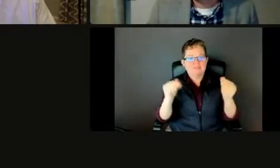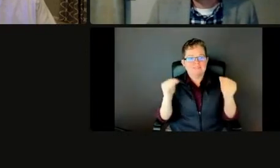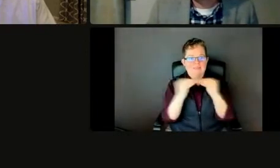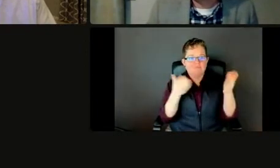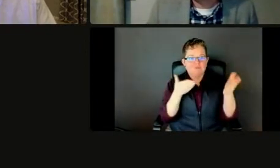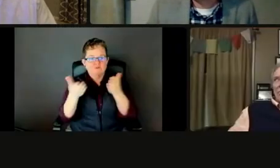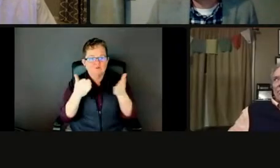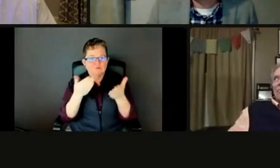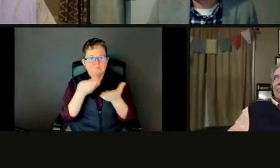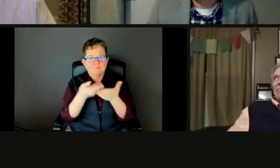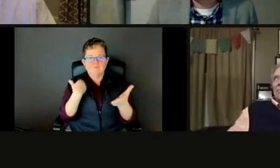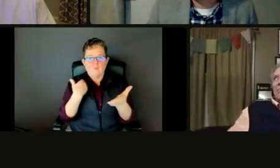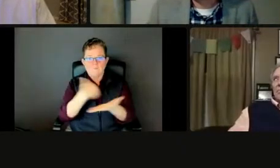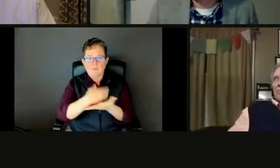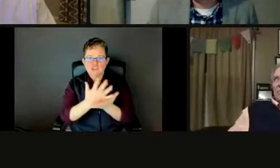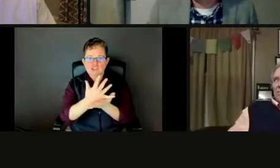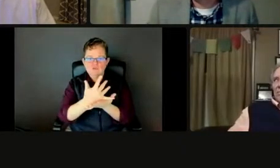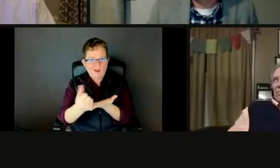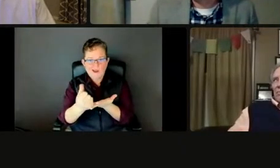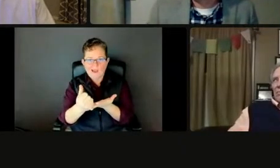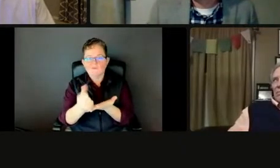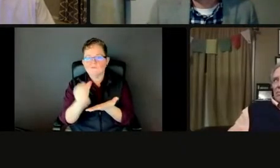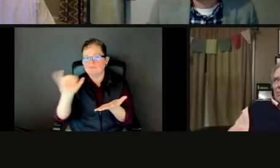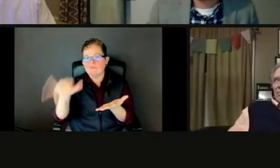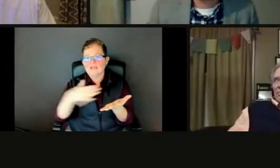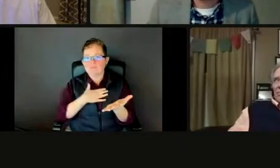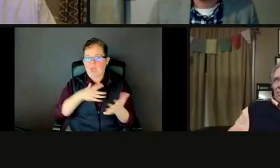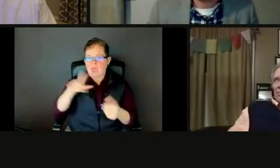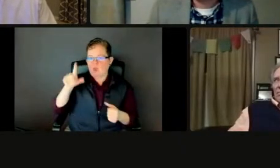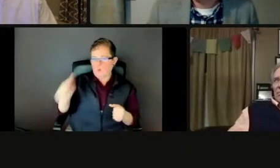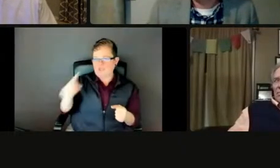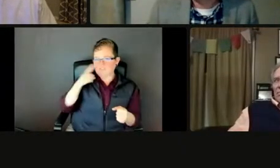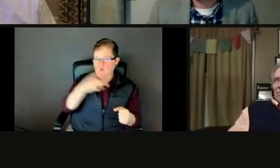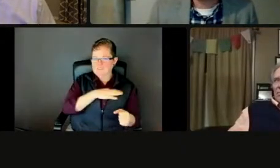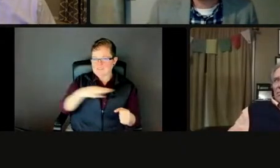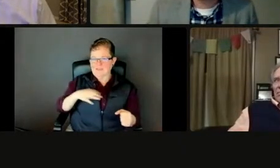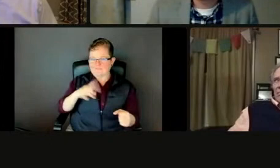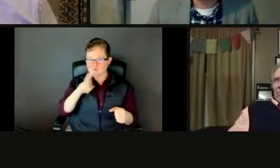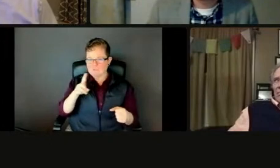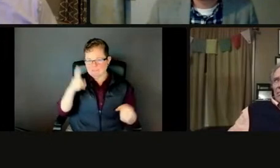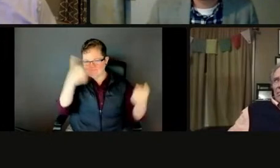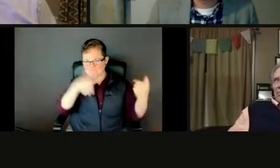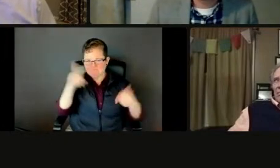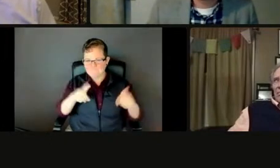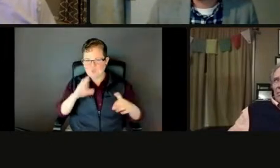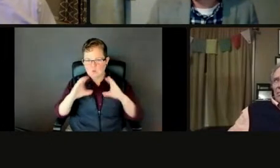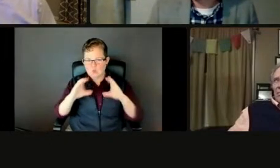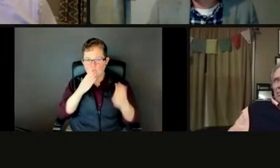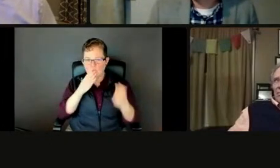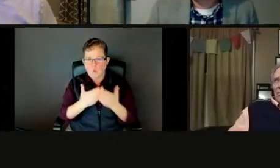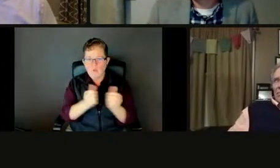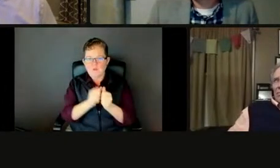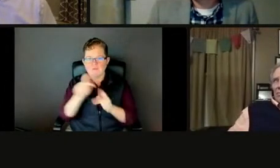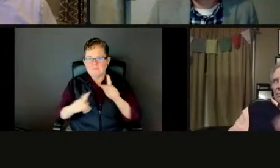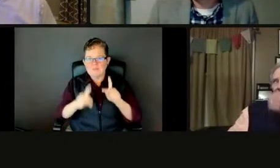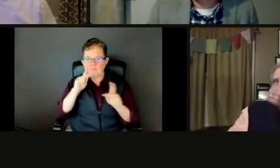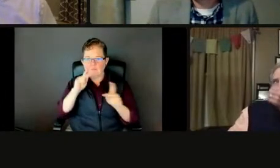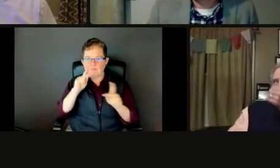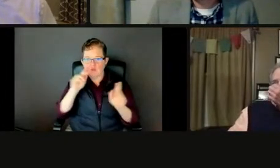our budget really runs out. So that would be my question for staff to really make sure that we're communicating well with people that are providing